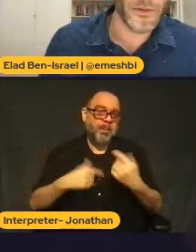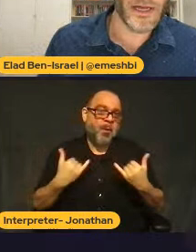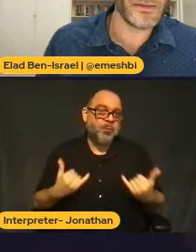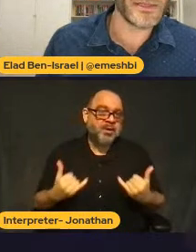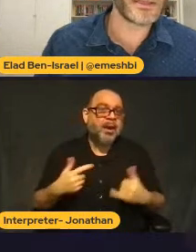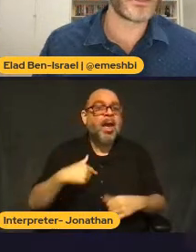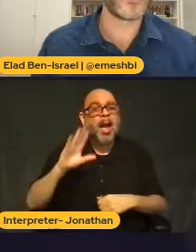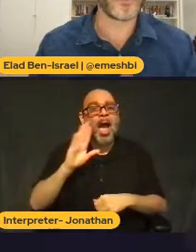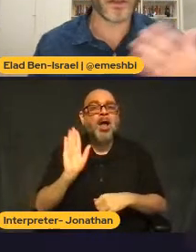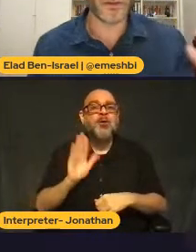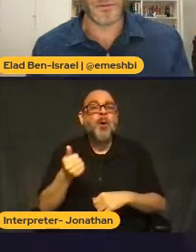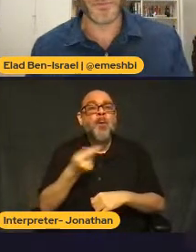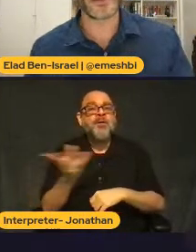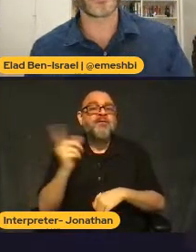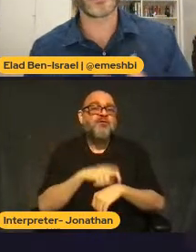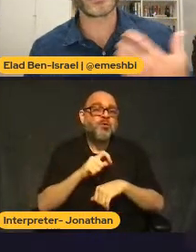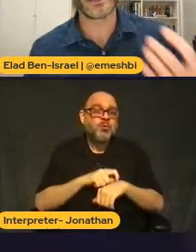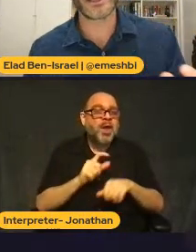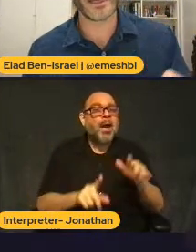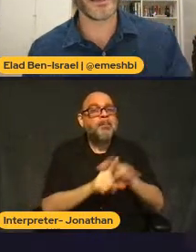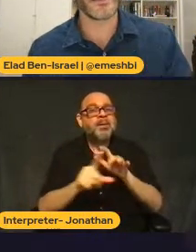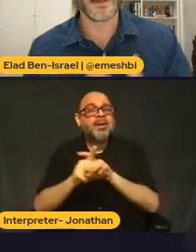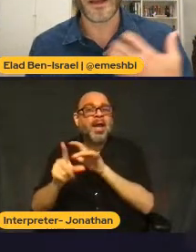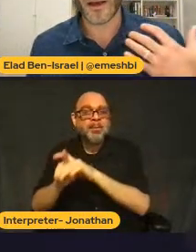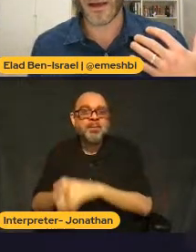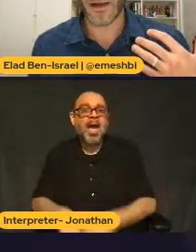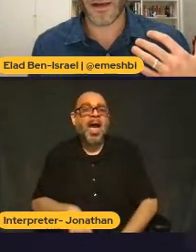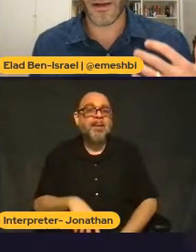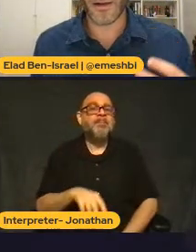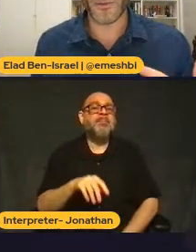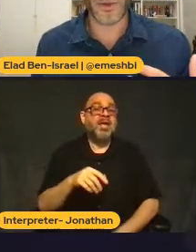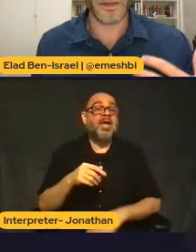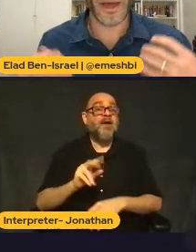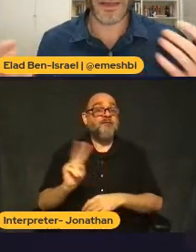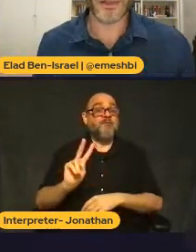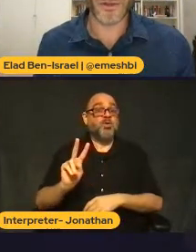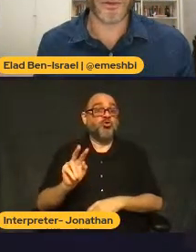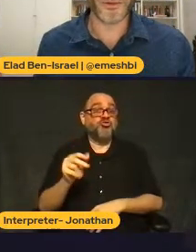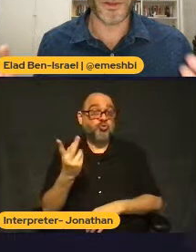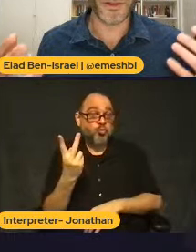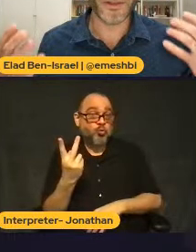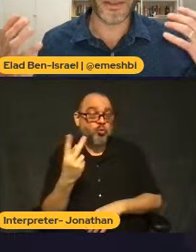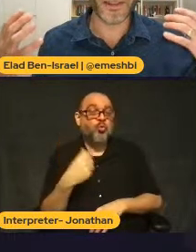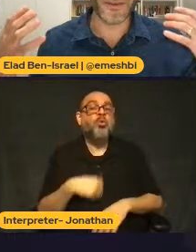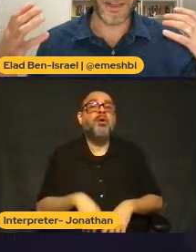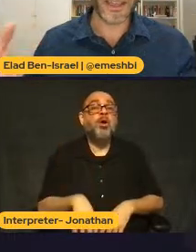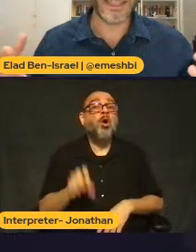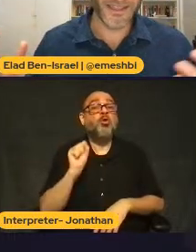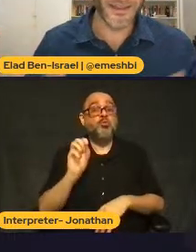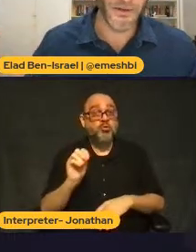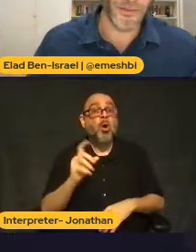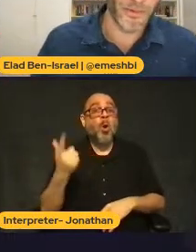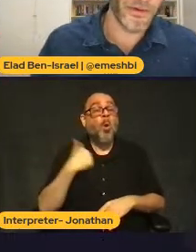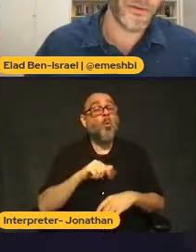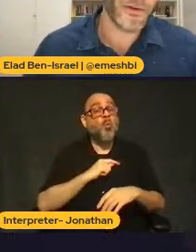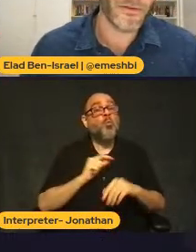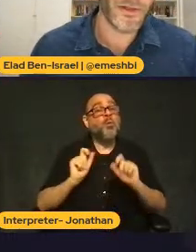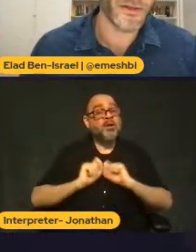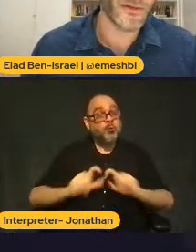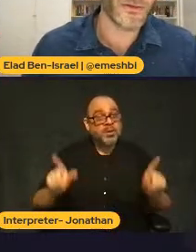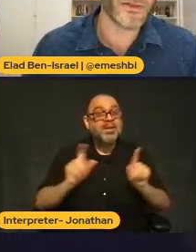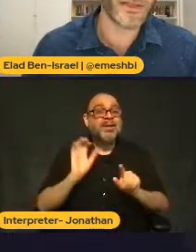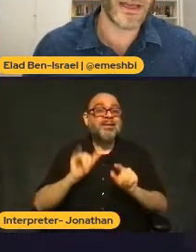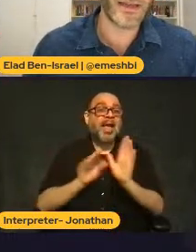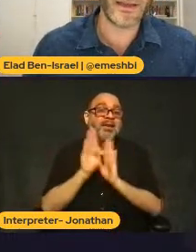a few times, is V2. And so as I said, we managed to release the developer preview